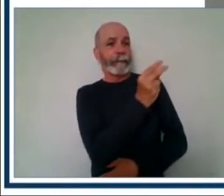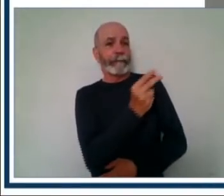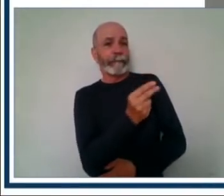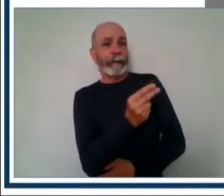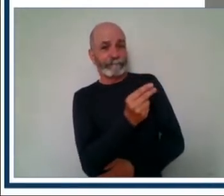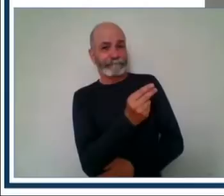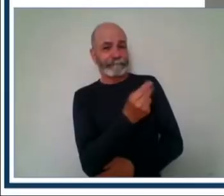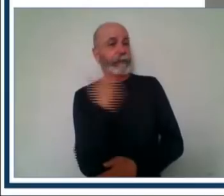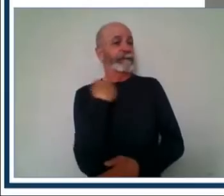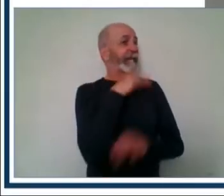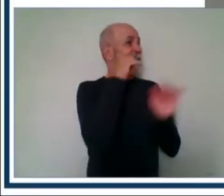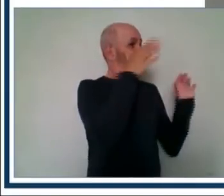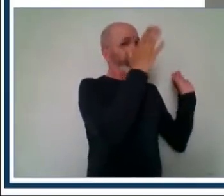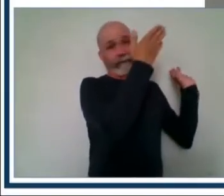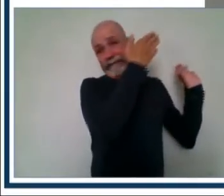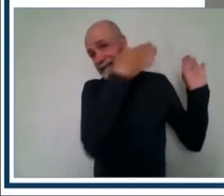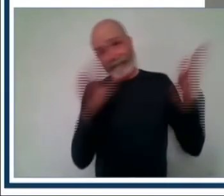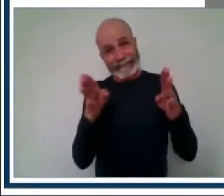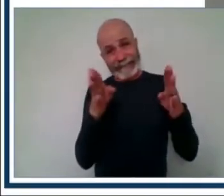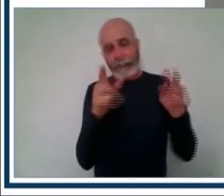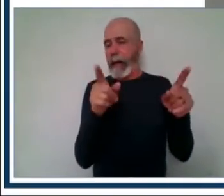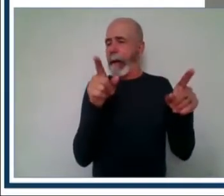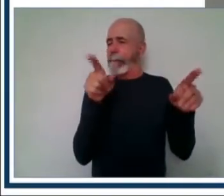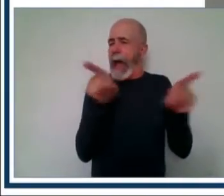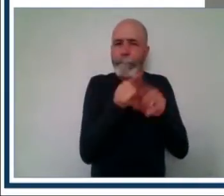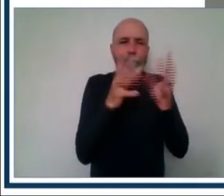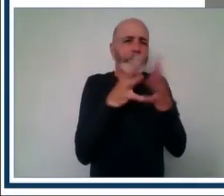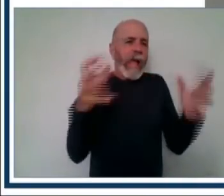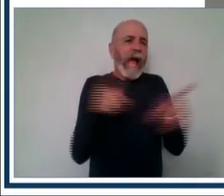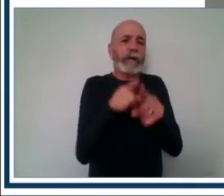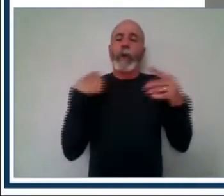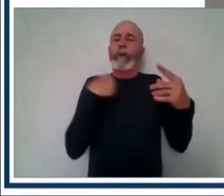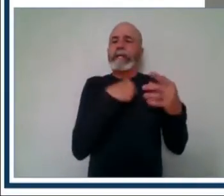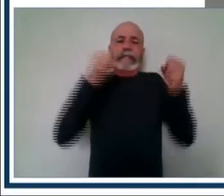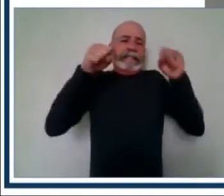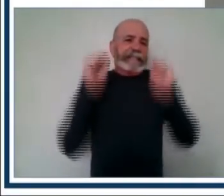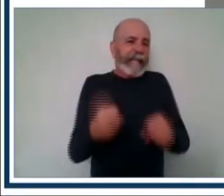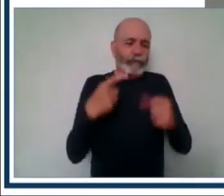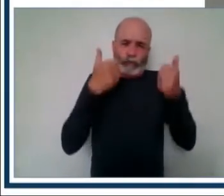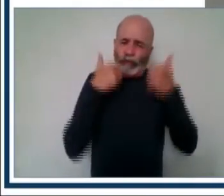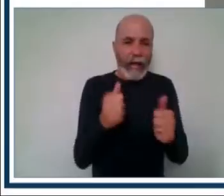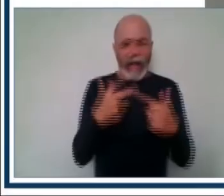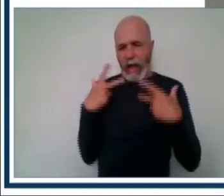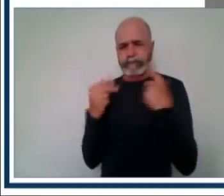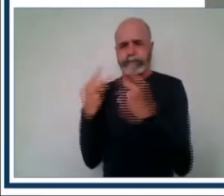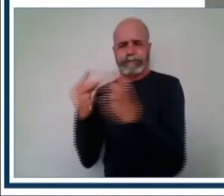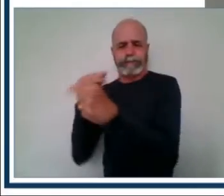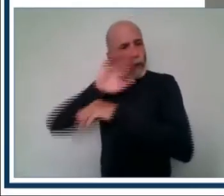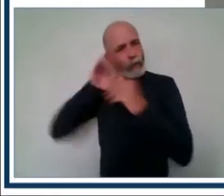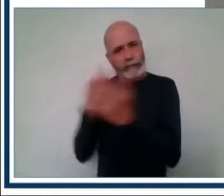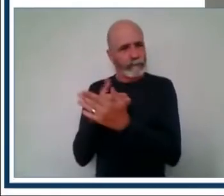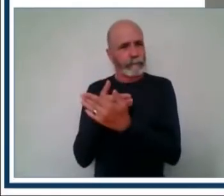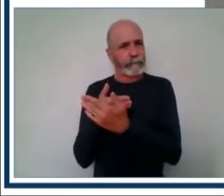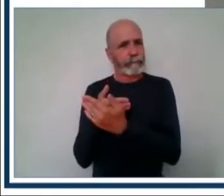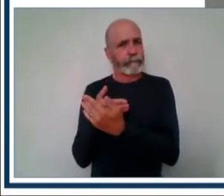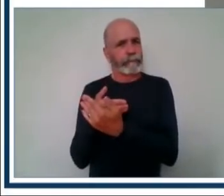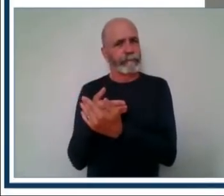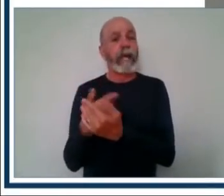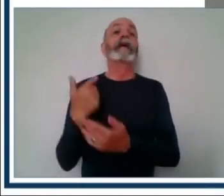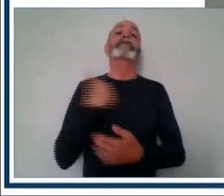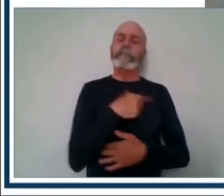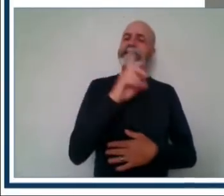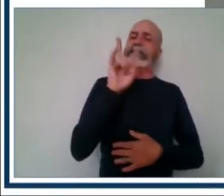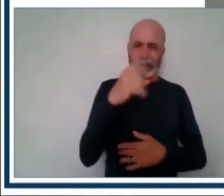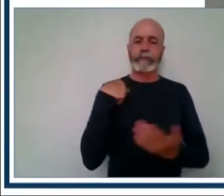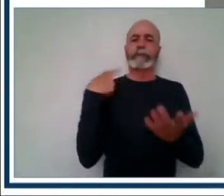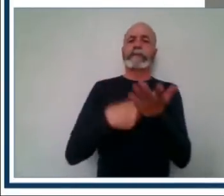quickly as possible. And we'll be talking more about this tomorrow. But we're being very successful with our age-based